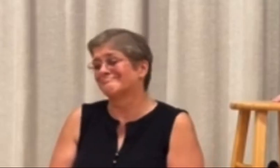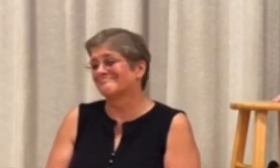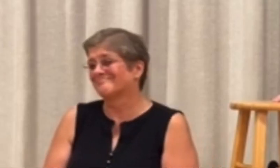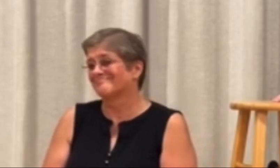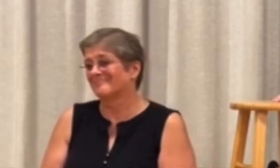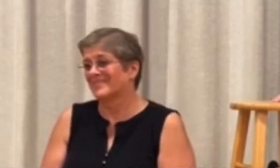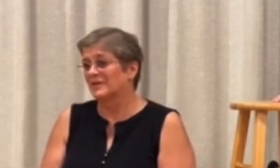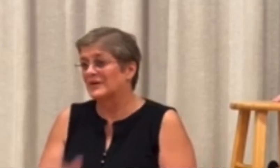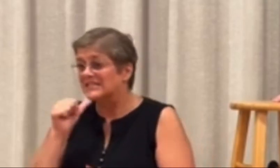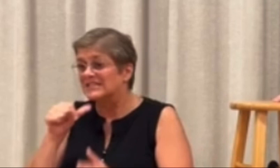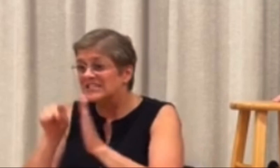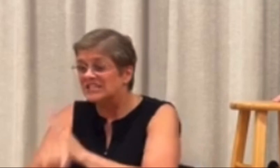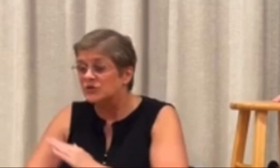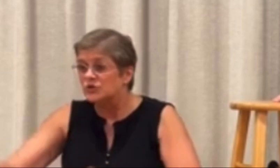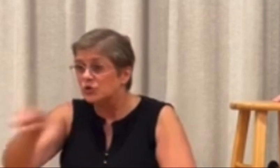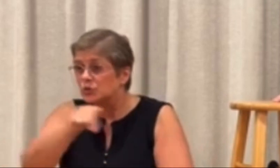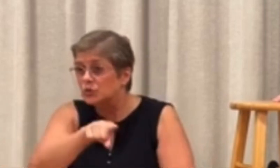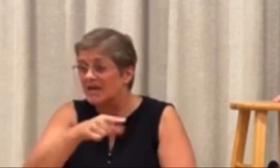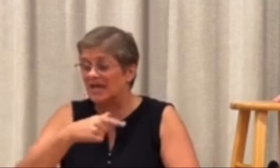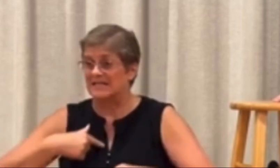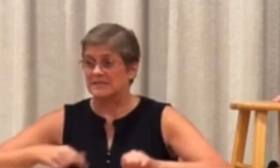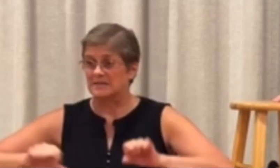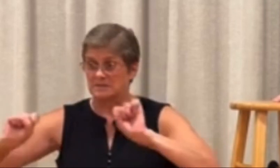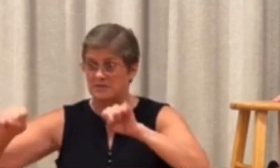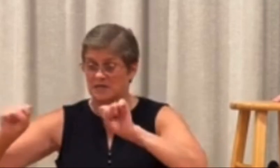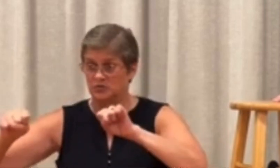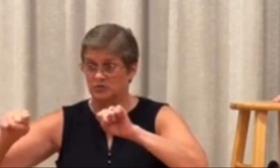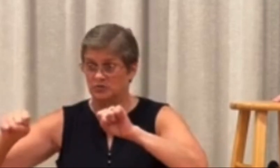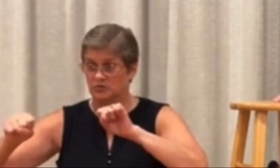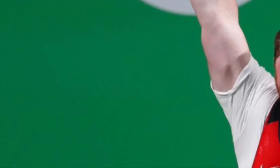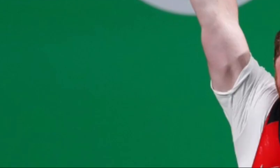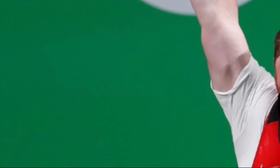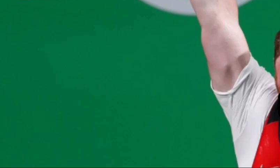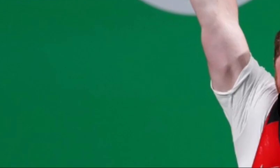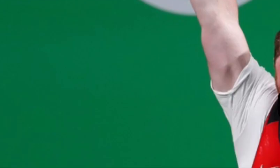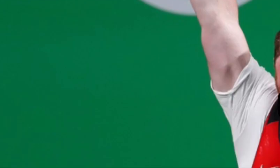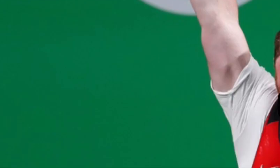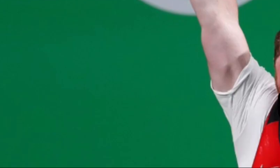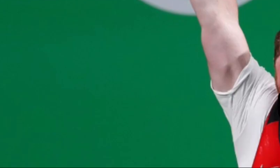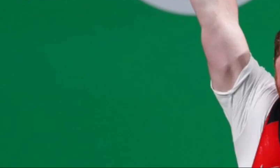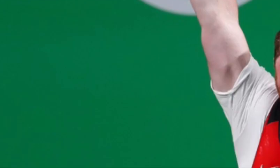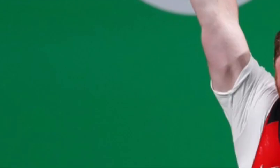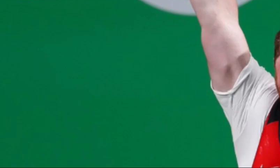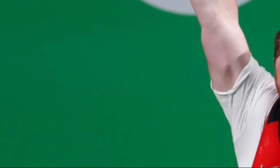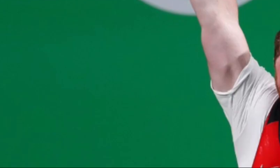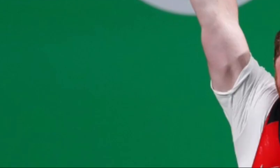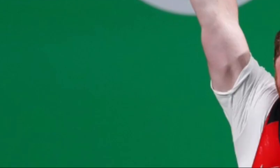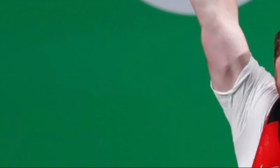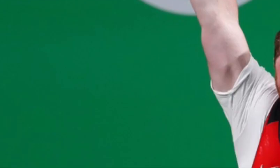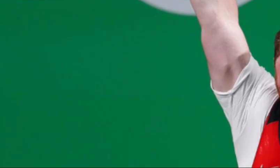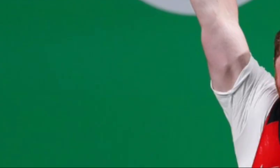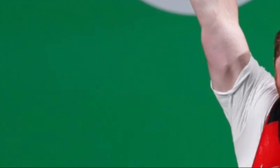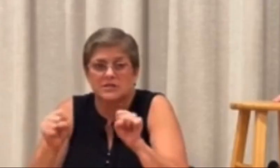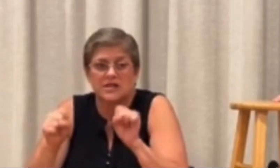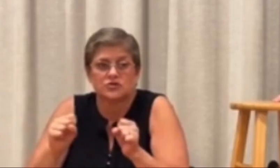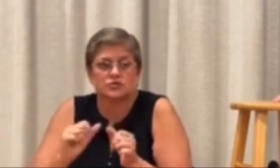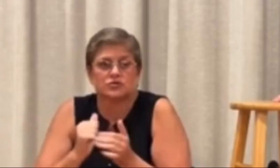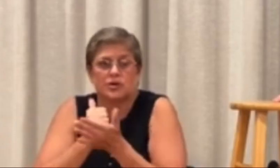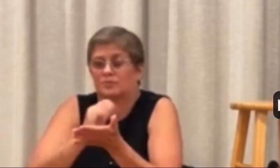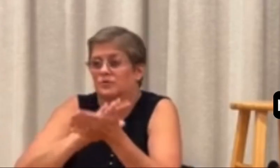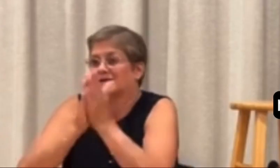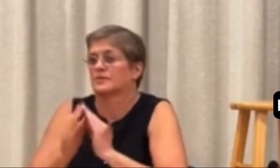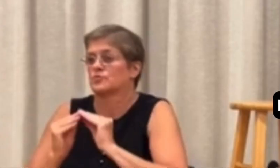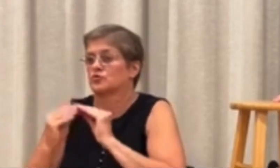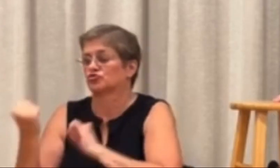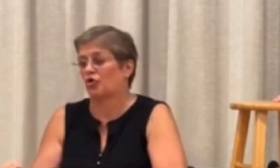What doesn't kill you has the potential, has the potentiality to make you stronger, but